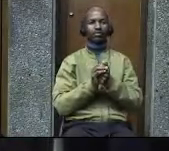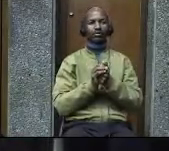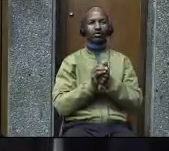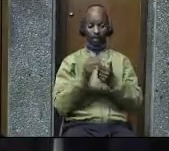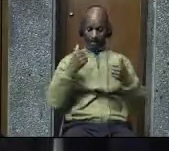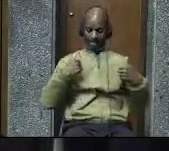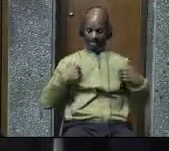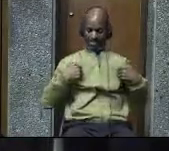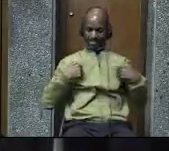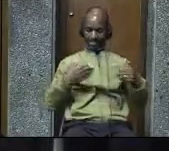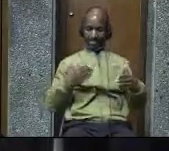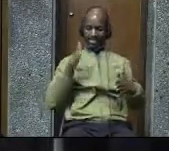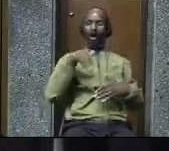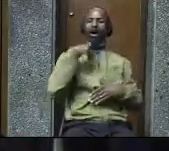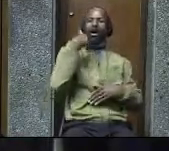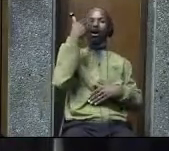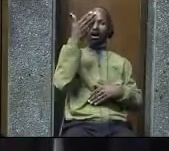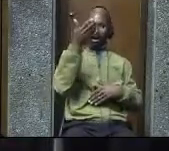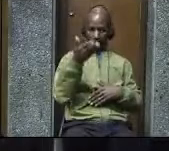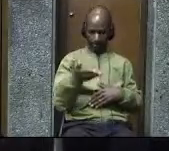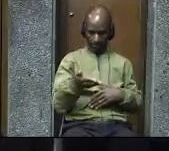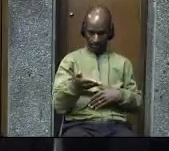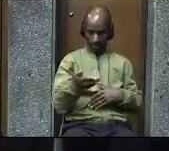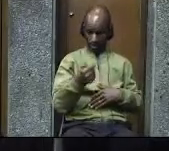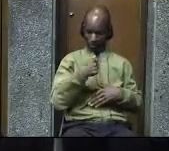I started it after